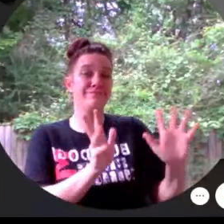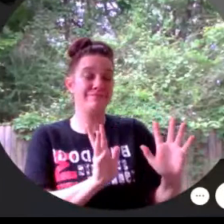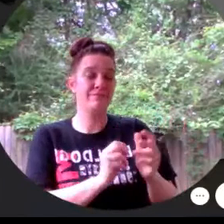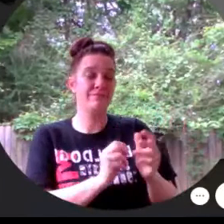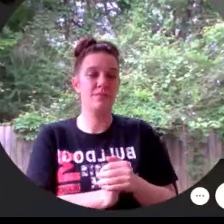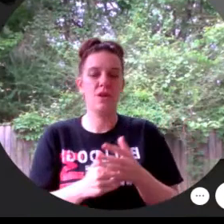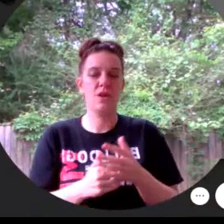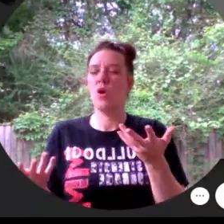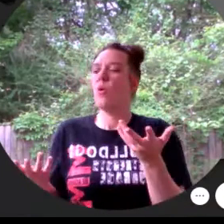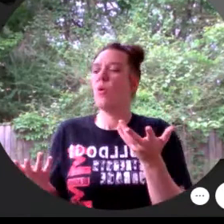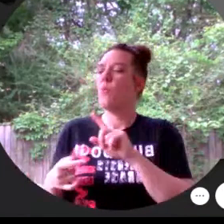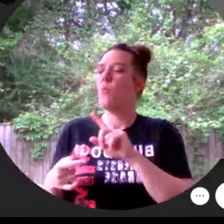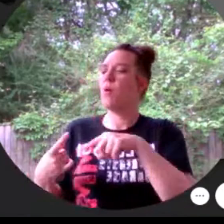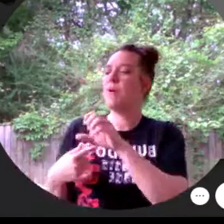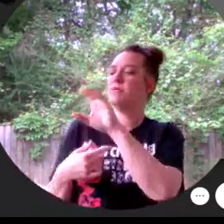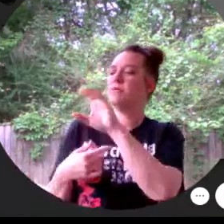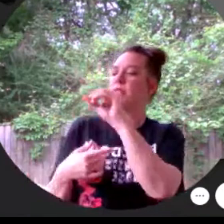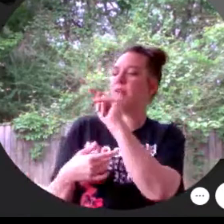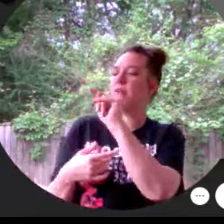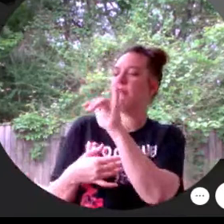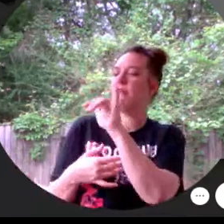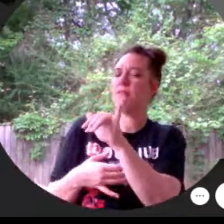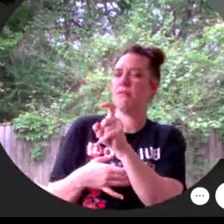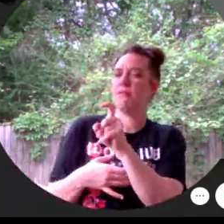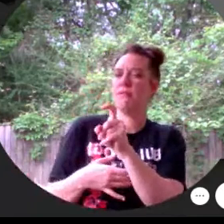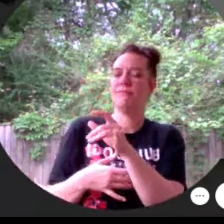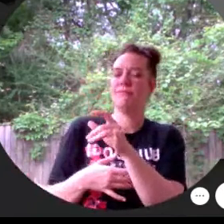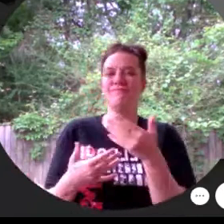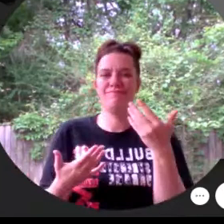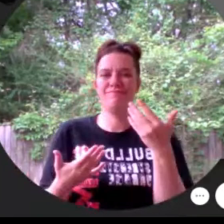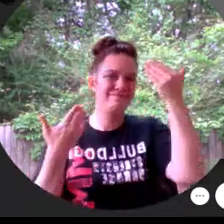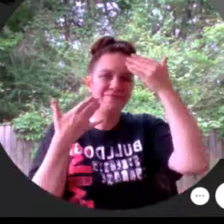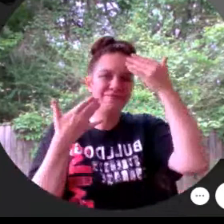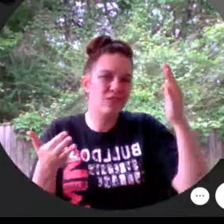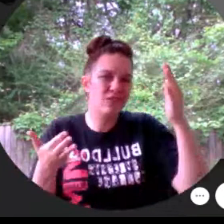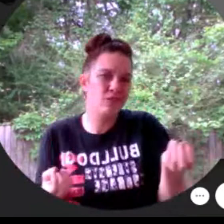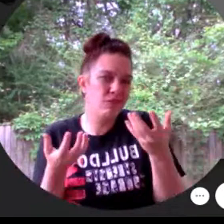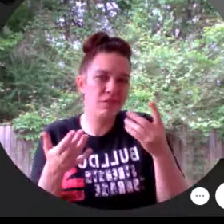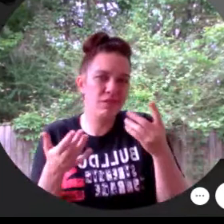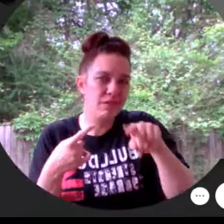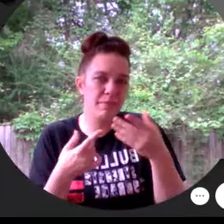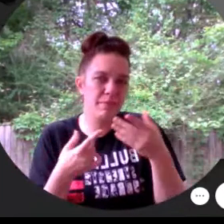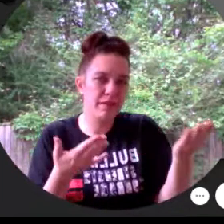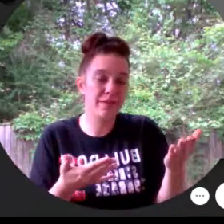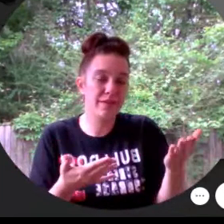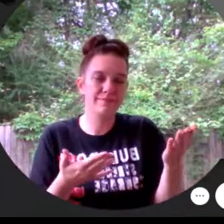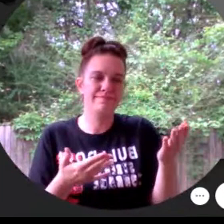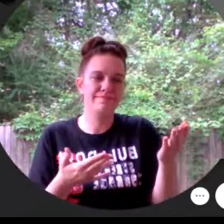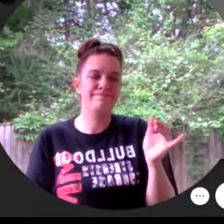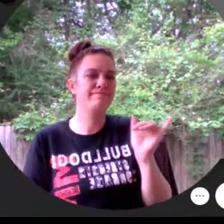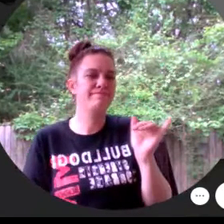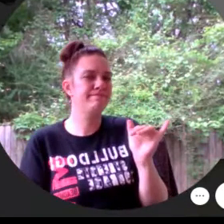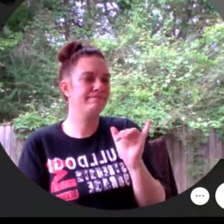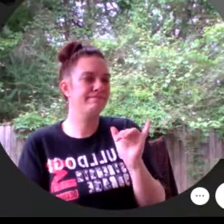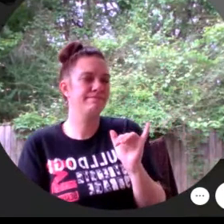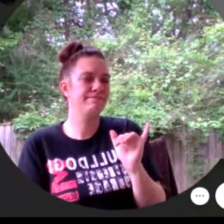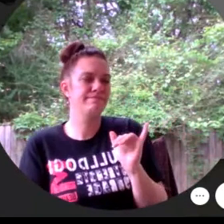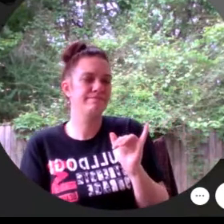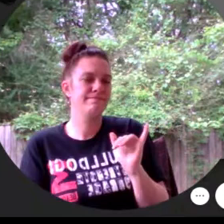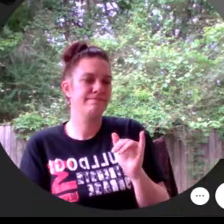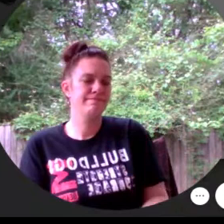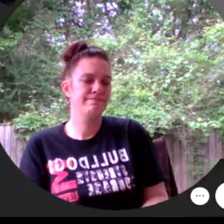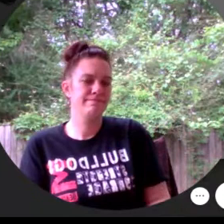Scotty? I don't know much about Scotty, said Niles. Neither do I, said Principal